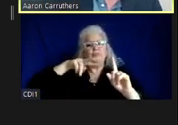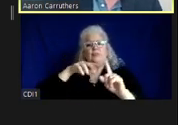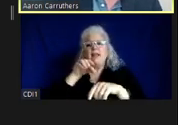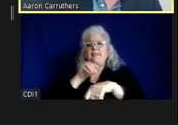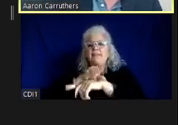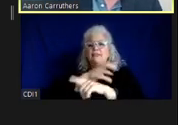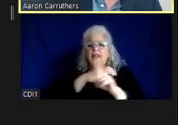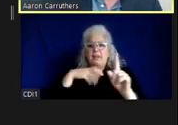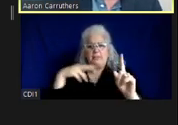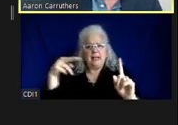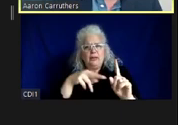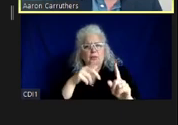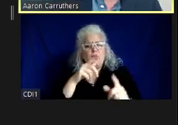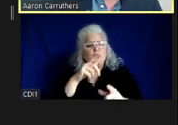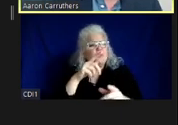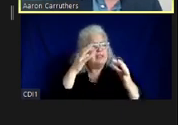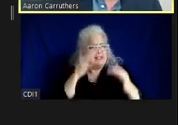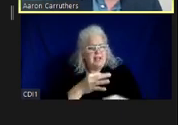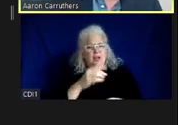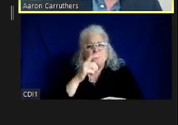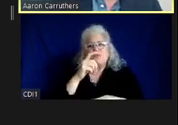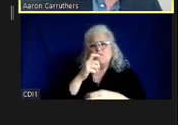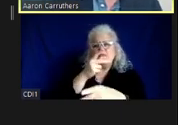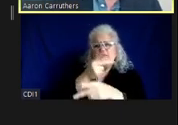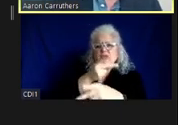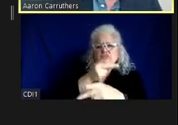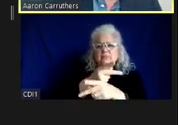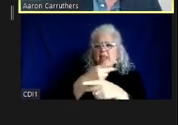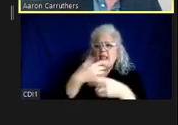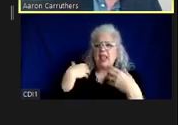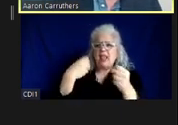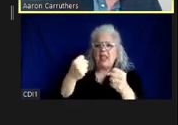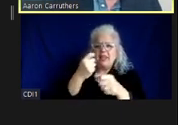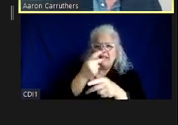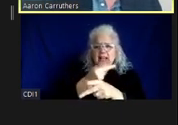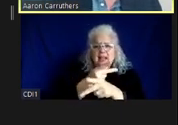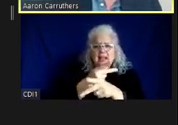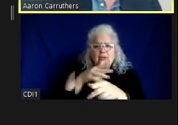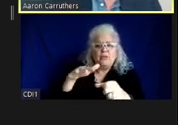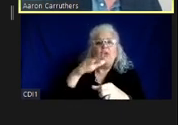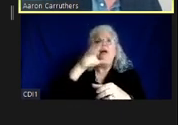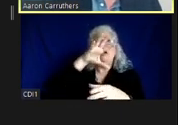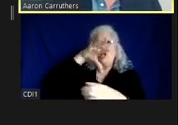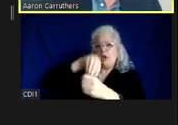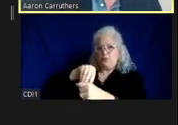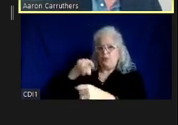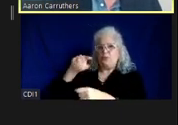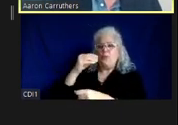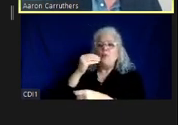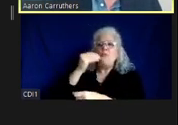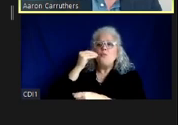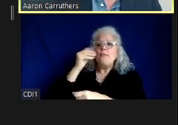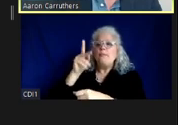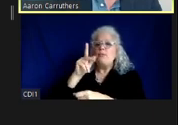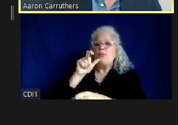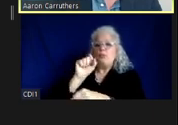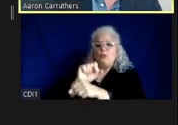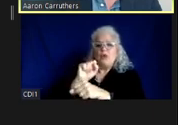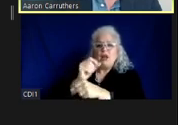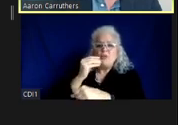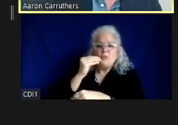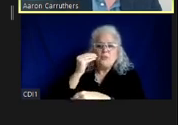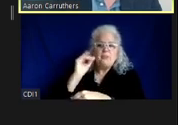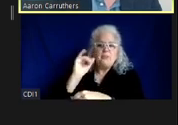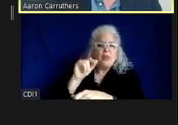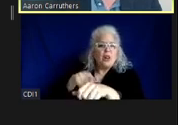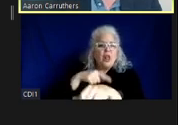so phase 1A includes this phrase of home health care and in-home supportive services. Notice that phrase is not